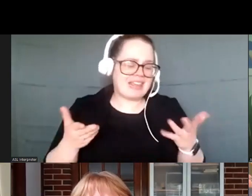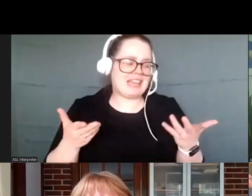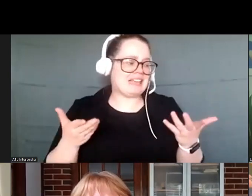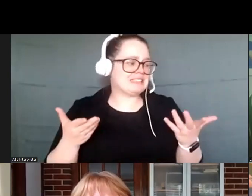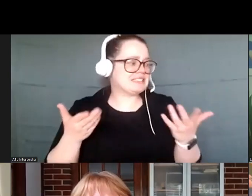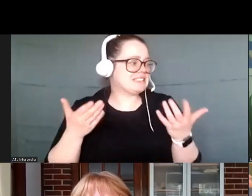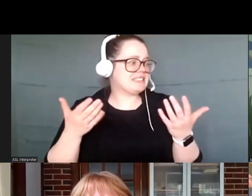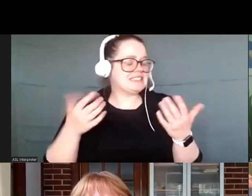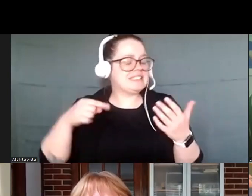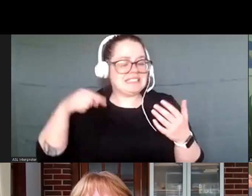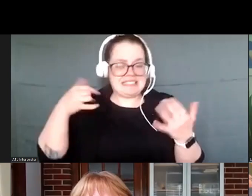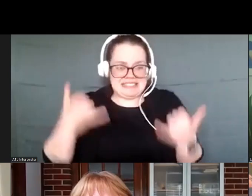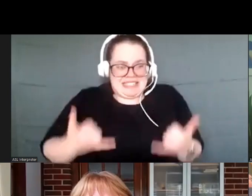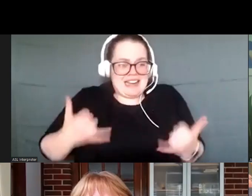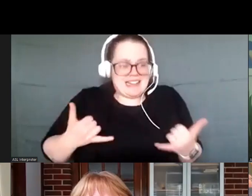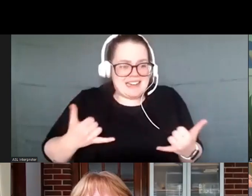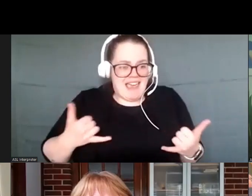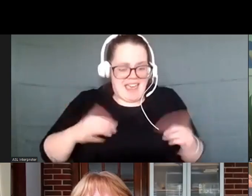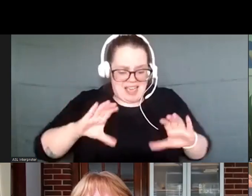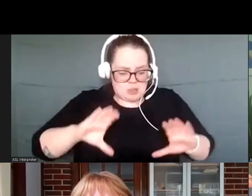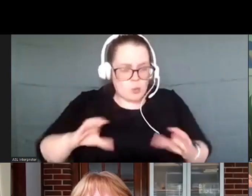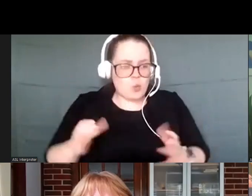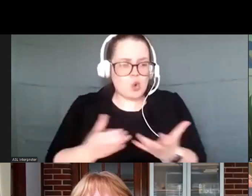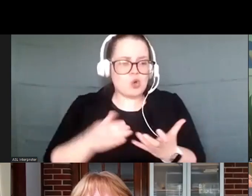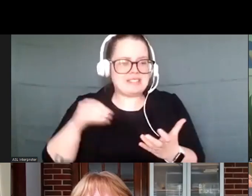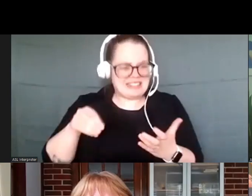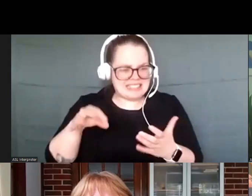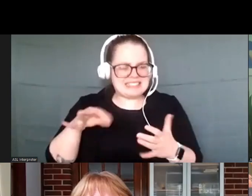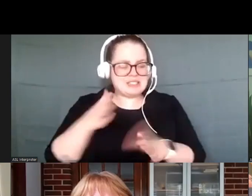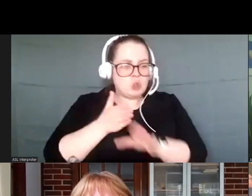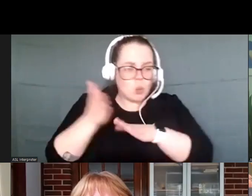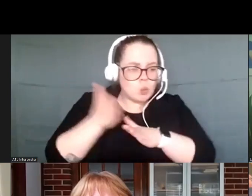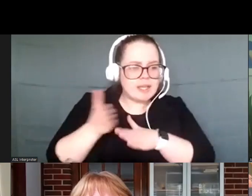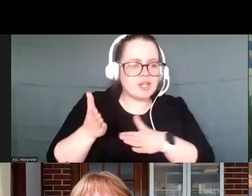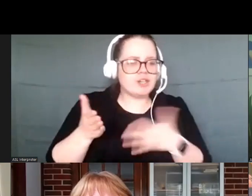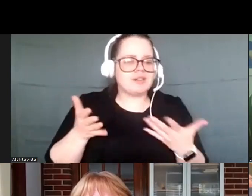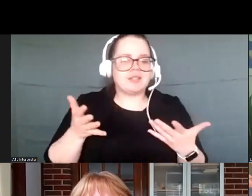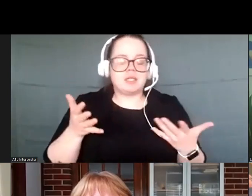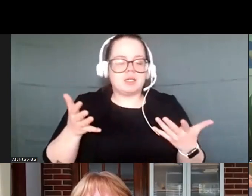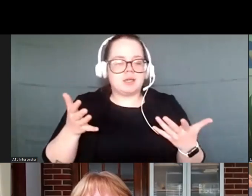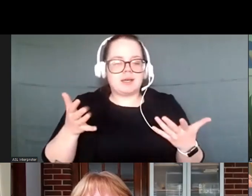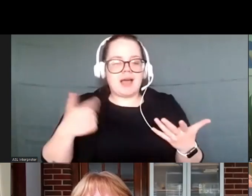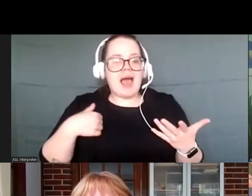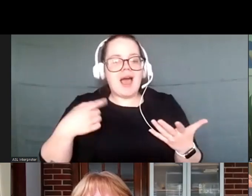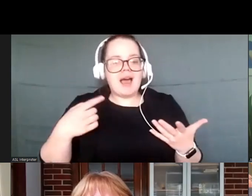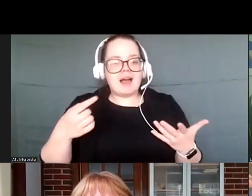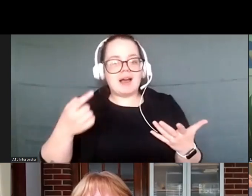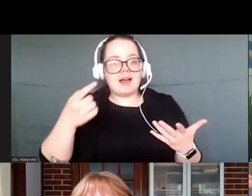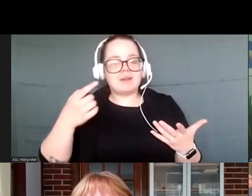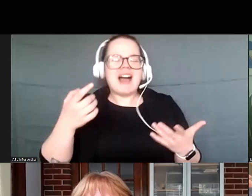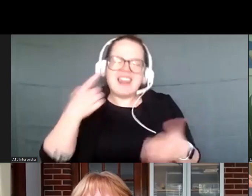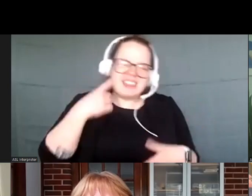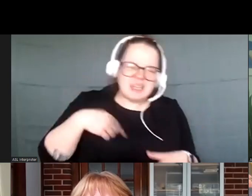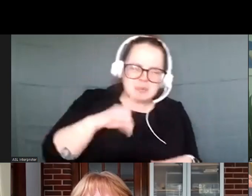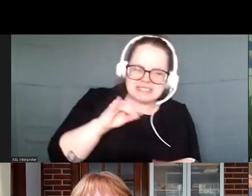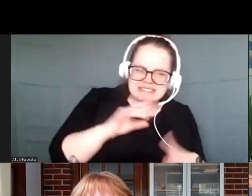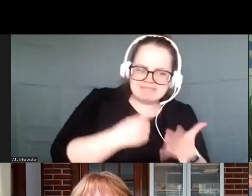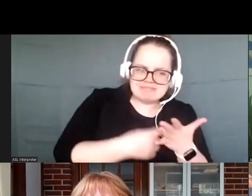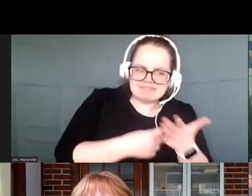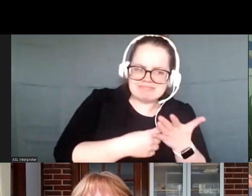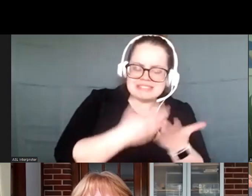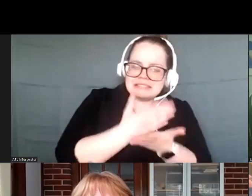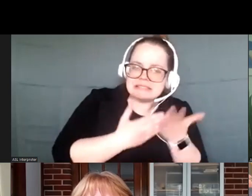that we're in today, I mean, and in this field, this part of the field. And I think that we did get into some vocabulary that I want to make sure